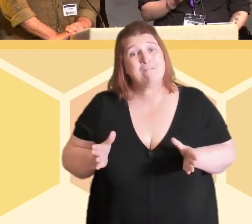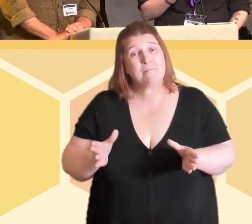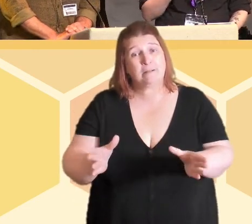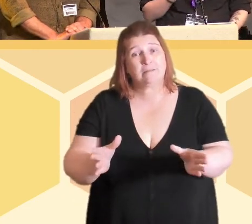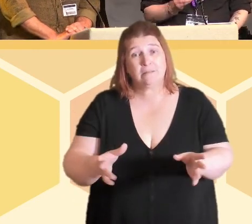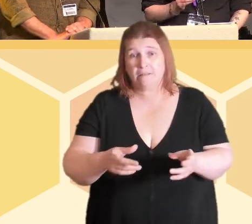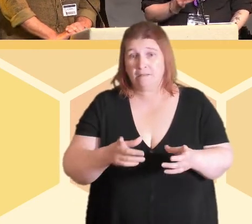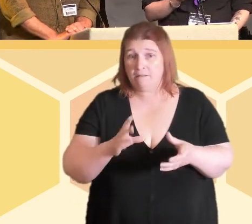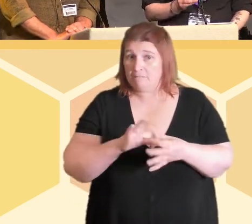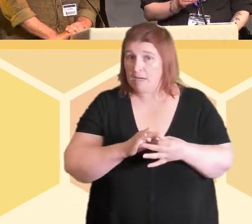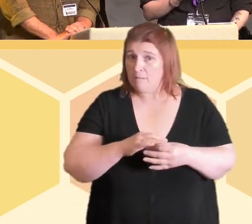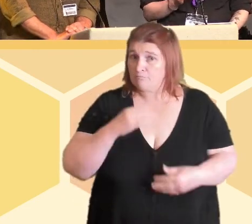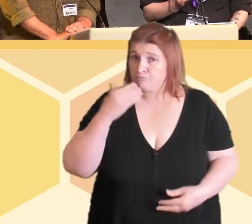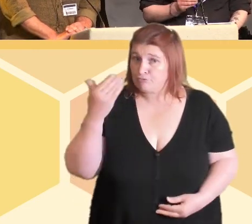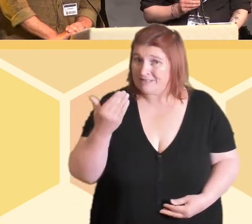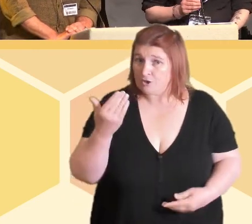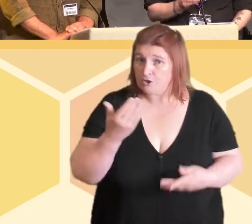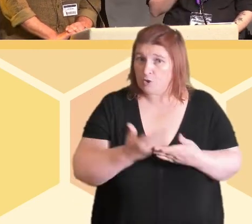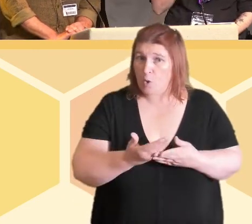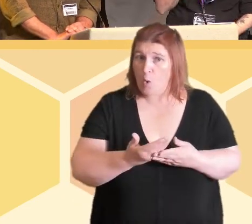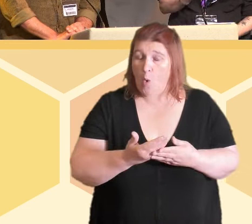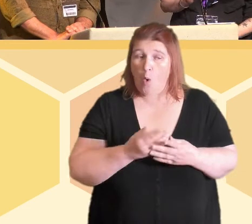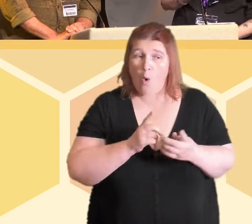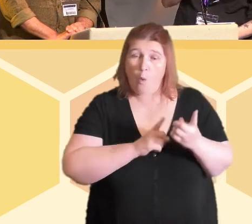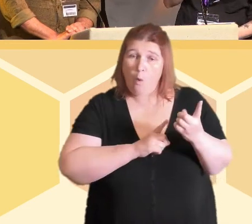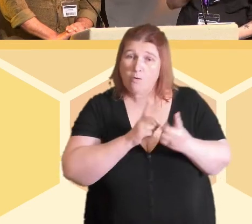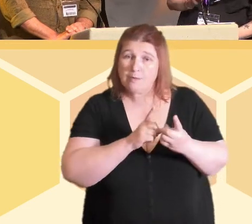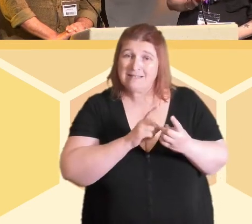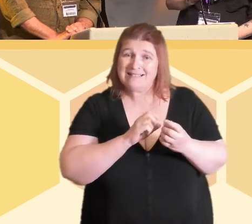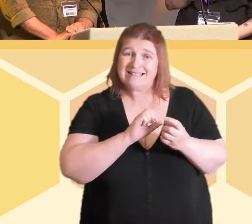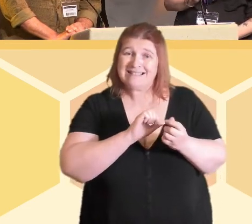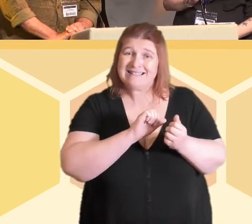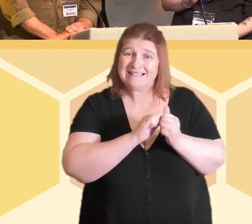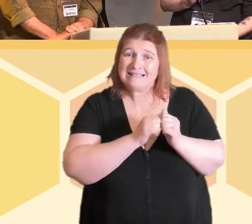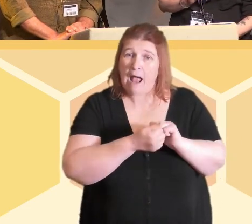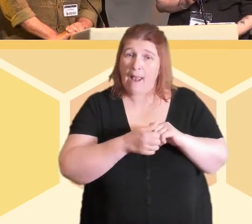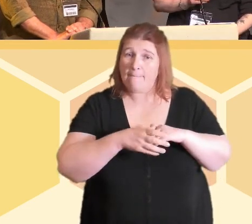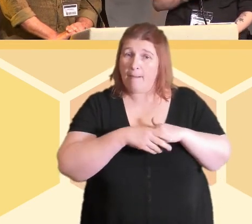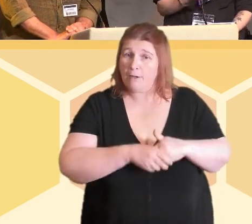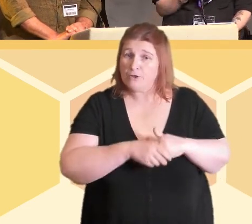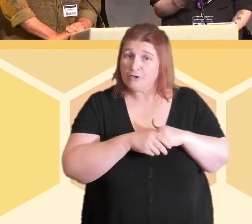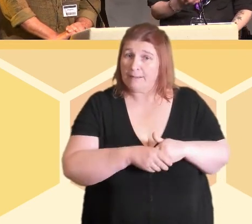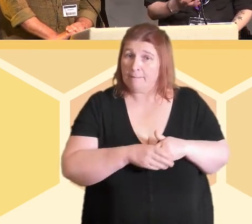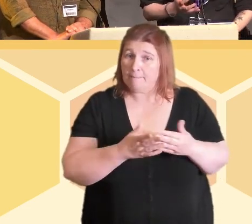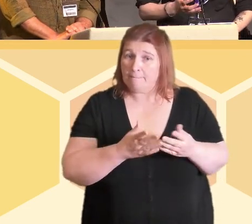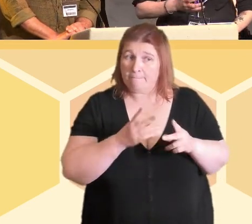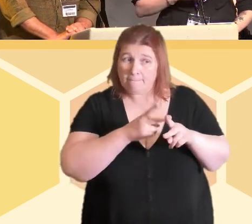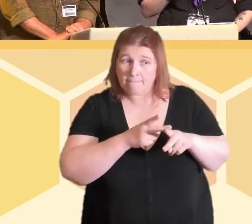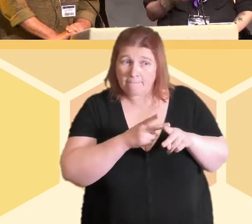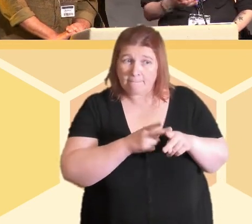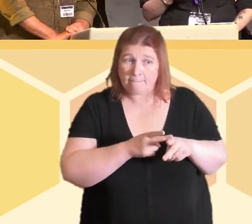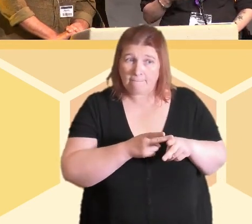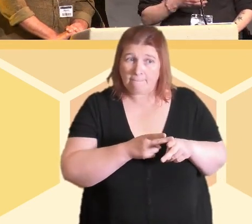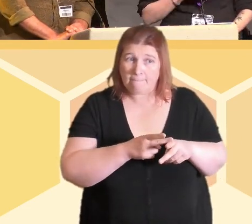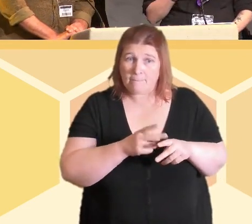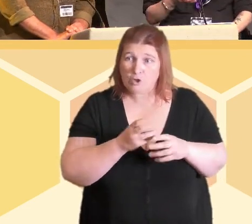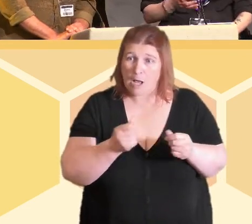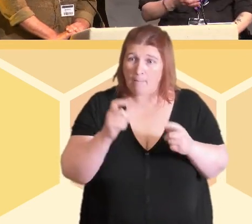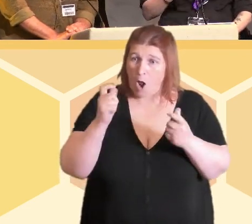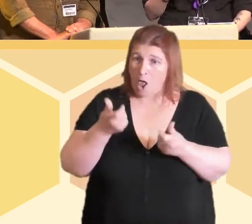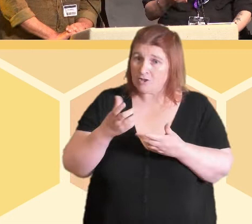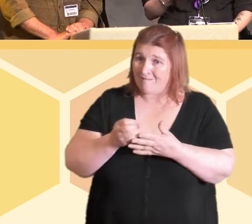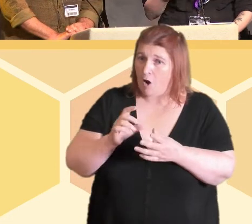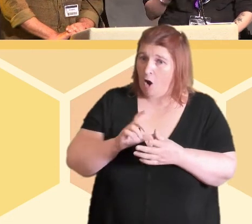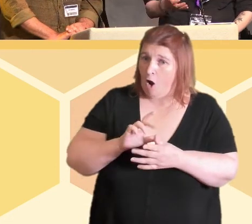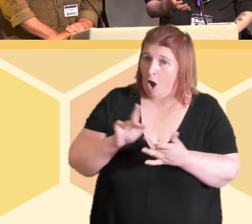but also disciple those new to faith using purely digital means. Our colleges are beginning to offer